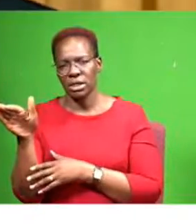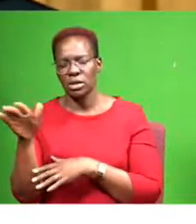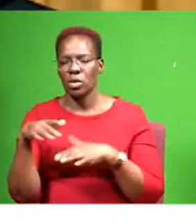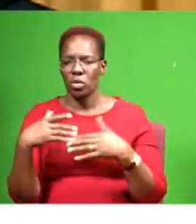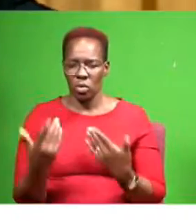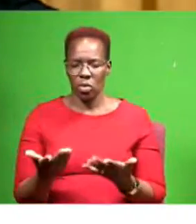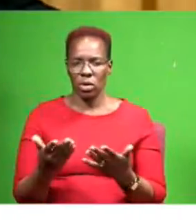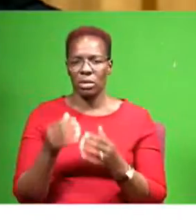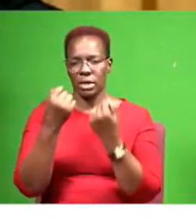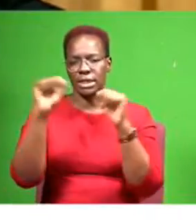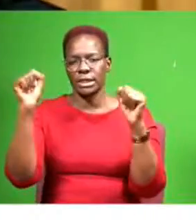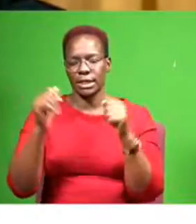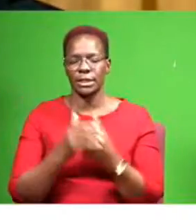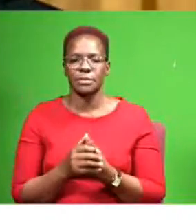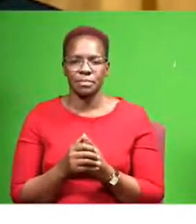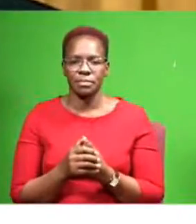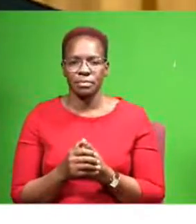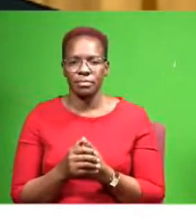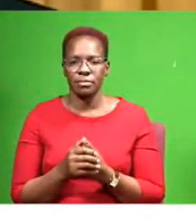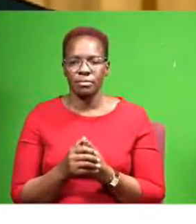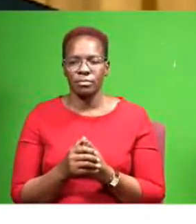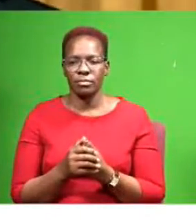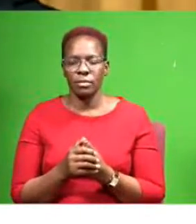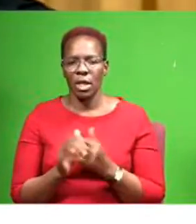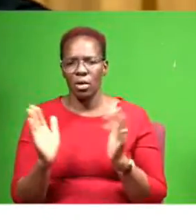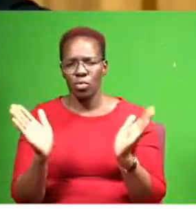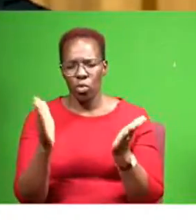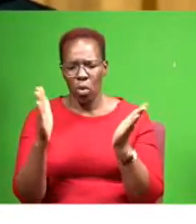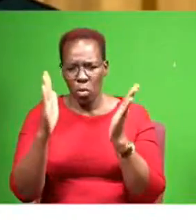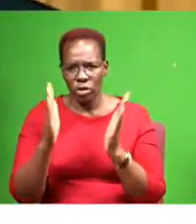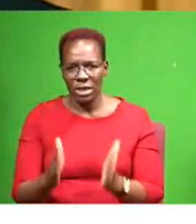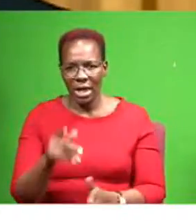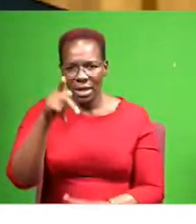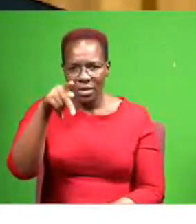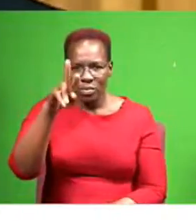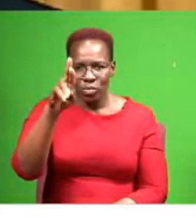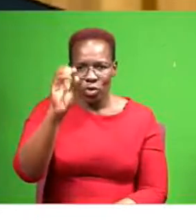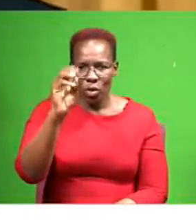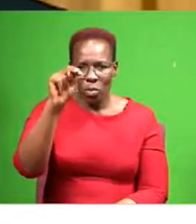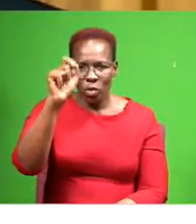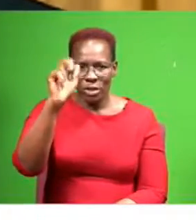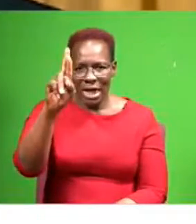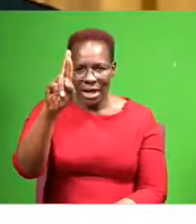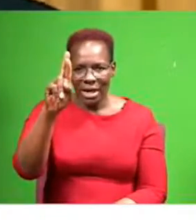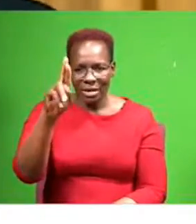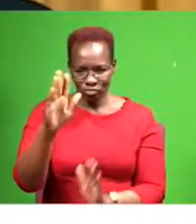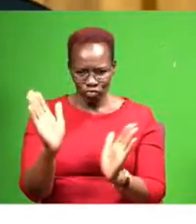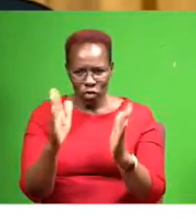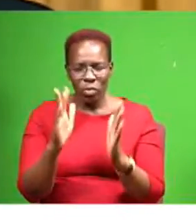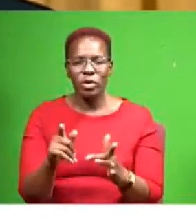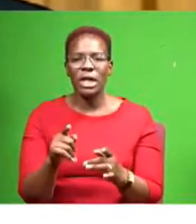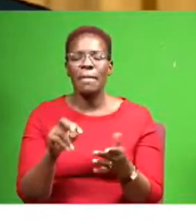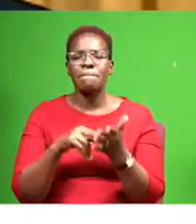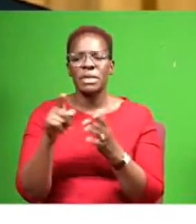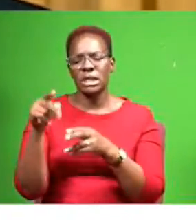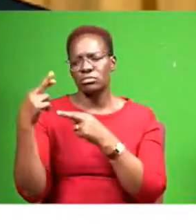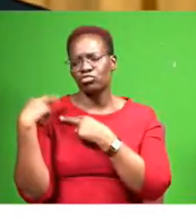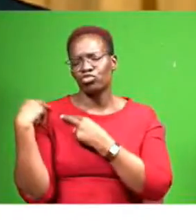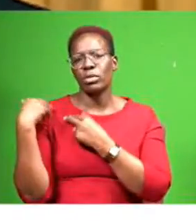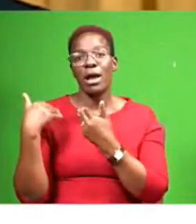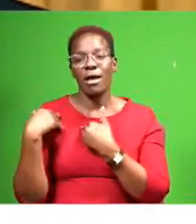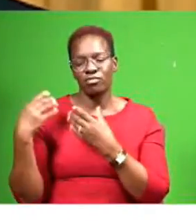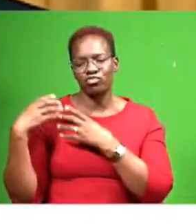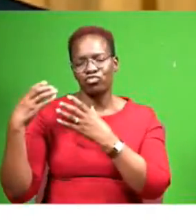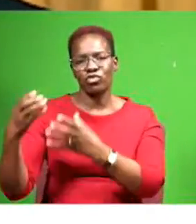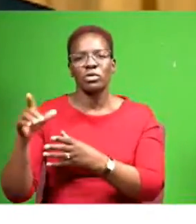or the president. The word promoter has been used in Article 257, 3 and 4, where the promoter is obligated, respectively, to formulate